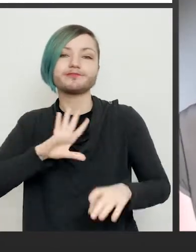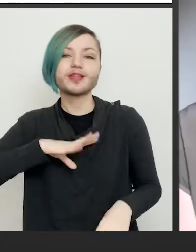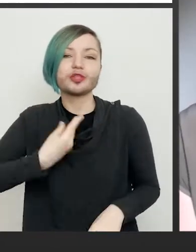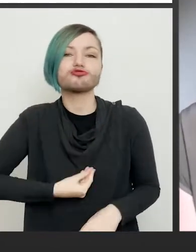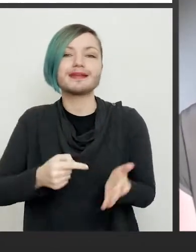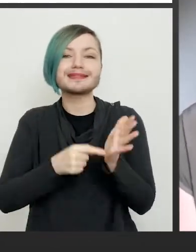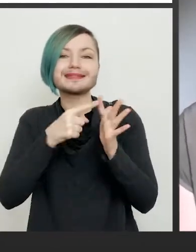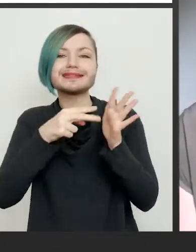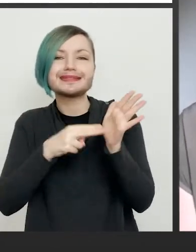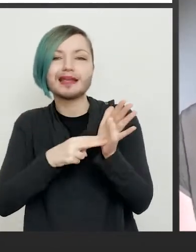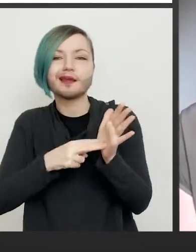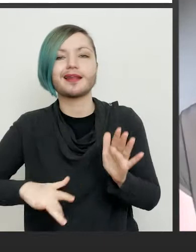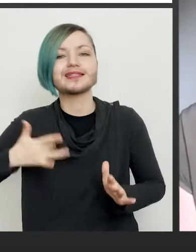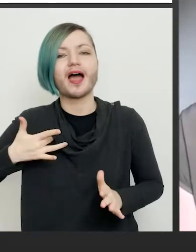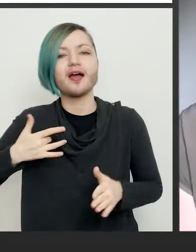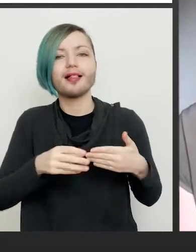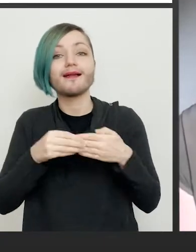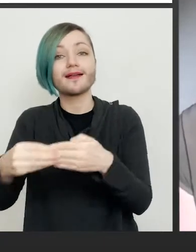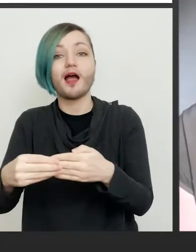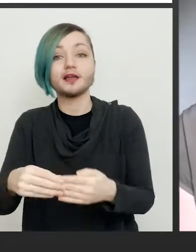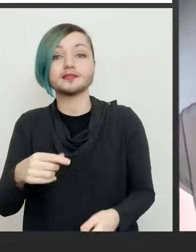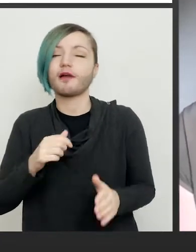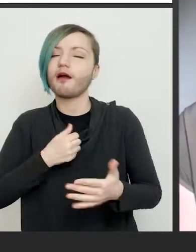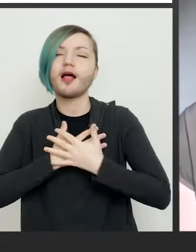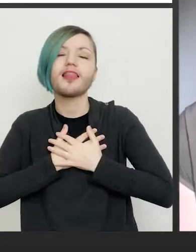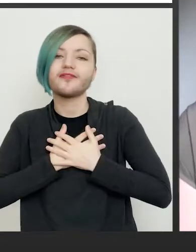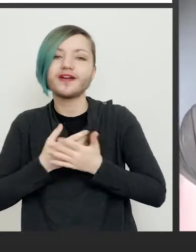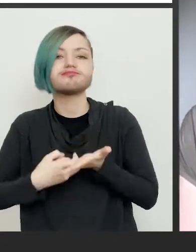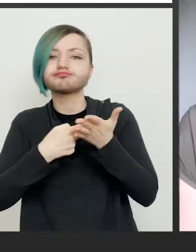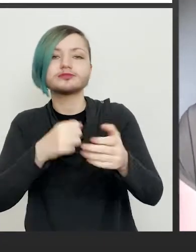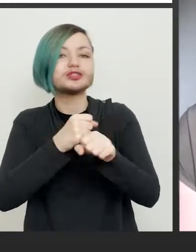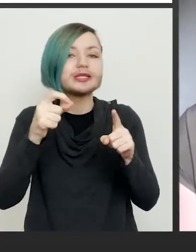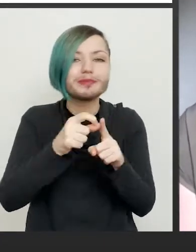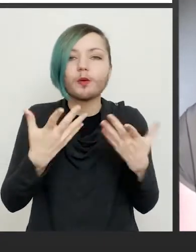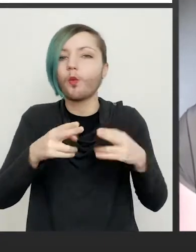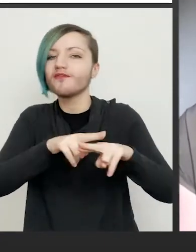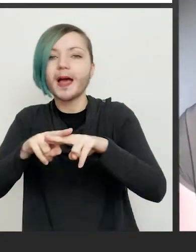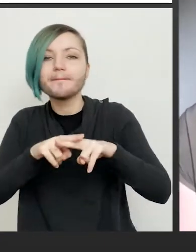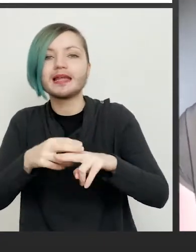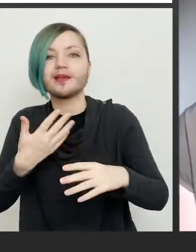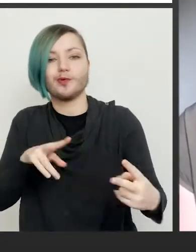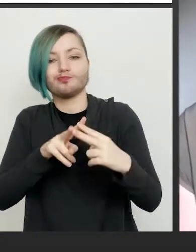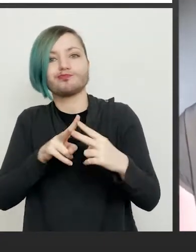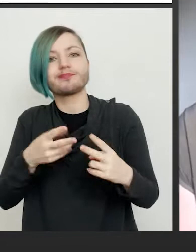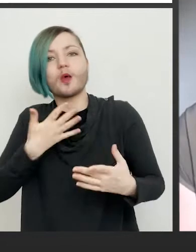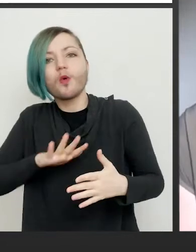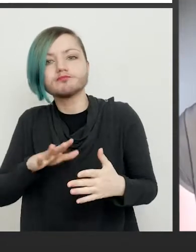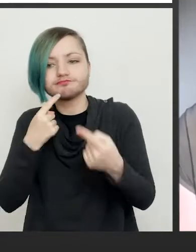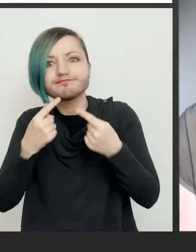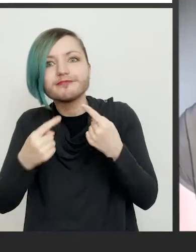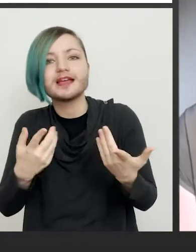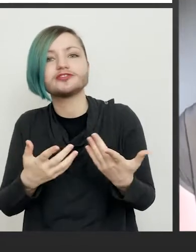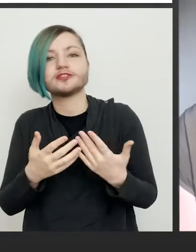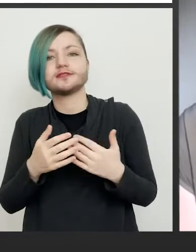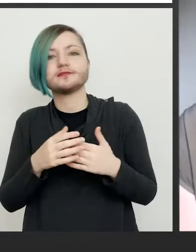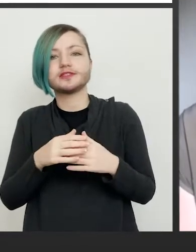I absolutely love. And I recommend this to GPs and families if they get in touch and they'd like something to get hold of, to give people